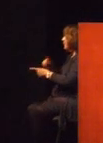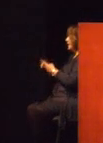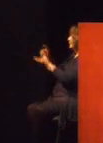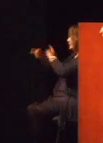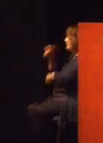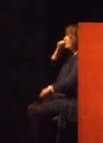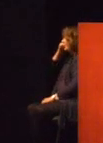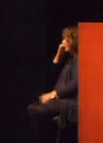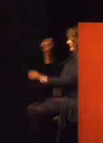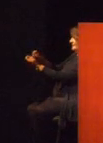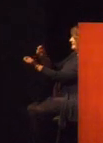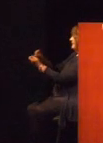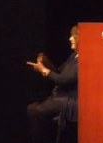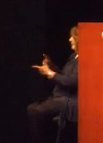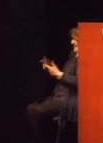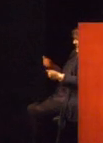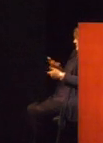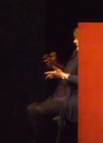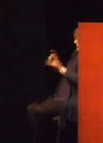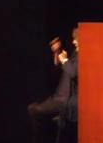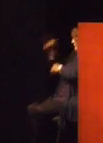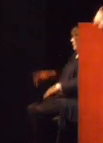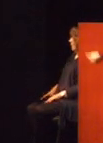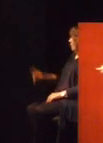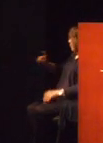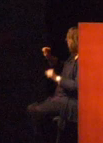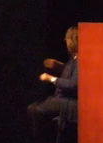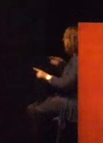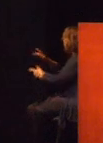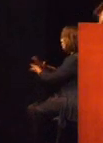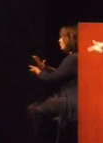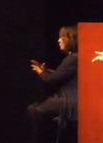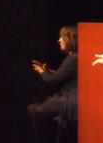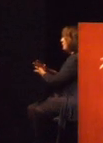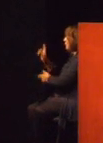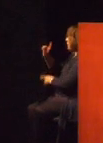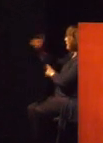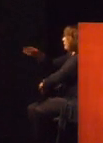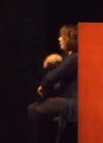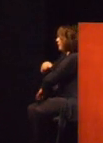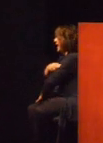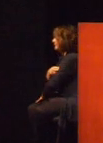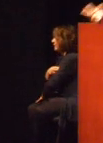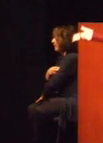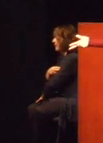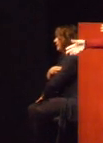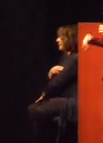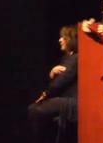changed, everything else changes. Where you can access school, what hospitals you can access, where you